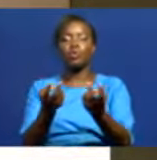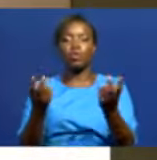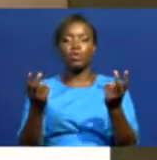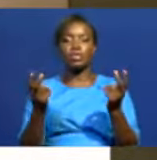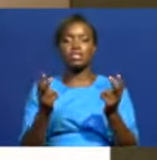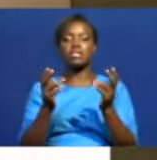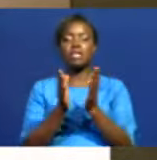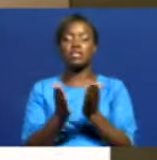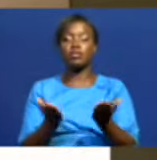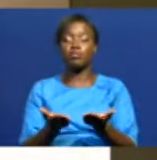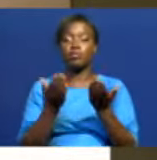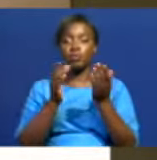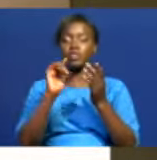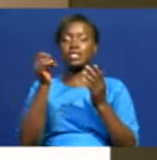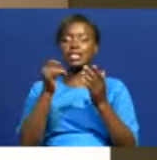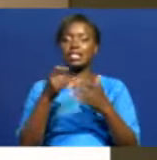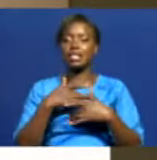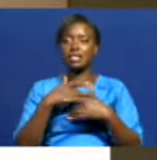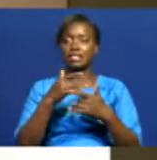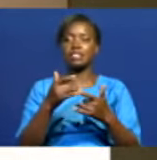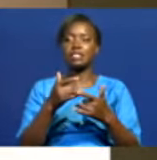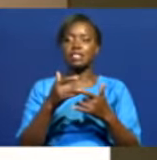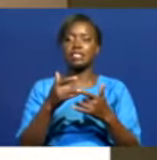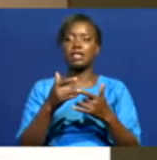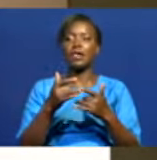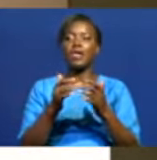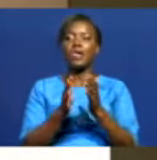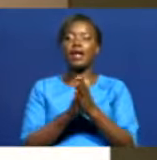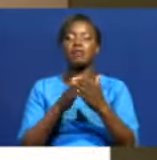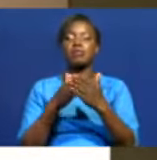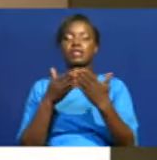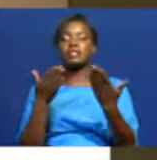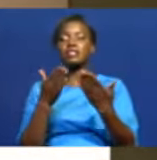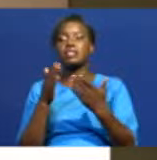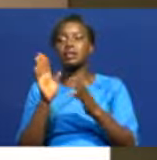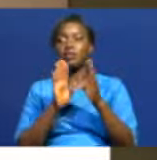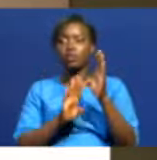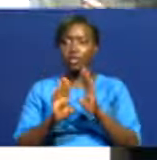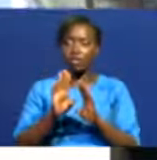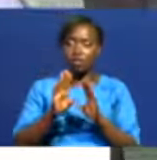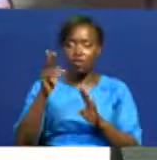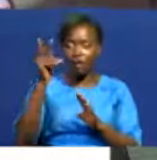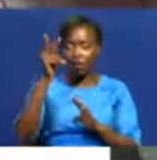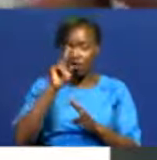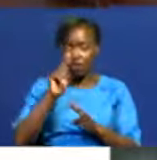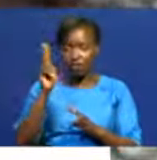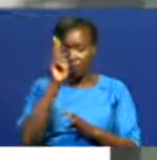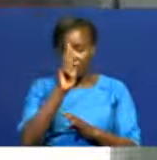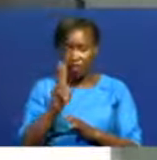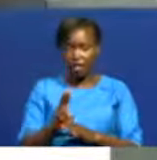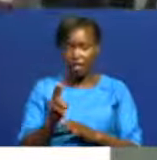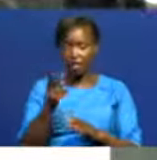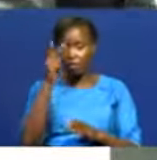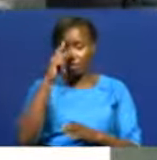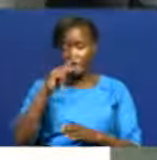and promote Kenya's interests and values in the conduct of our foreign policy. Isofar reporting for Prime Edition.